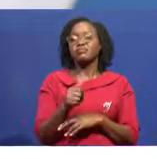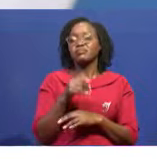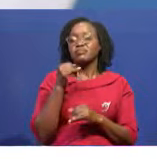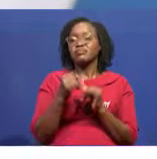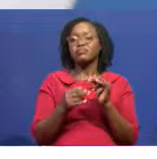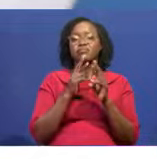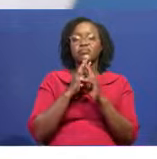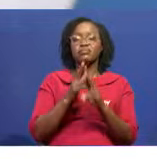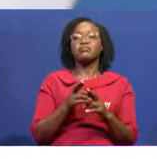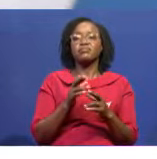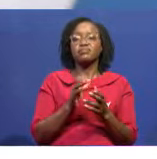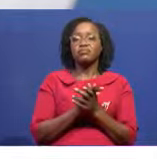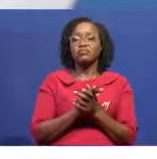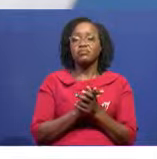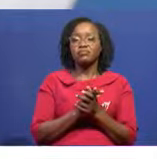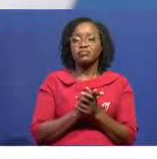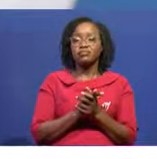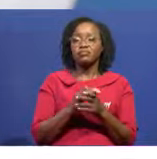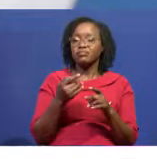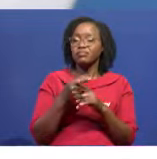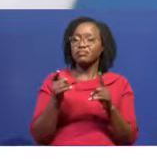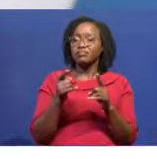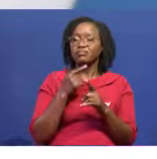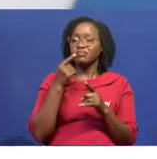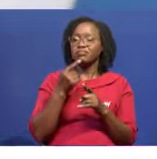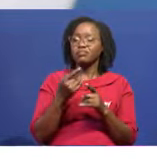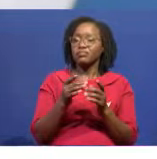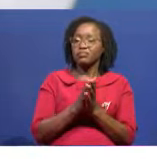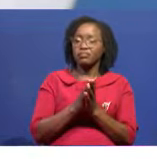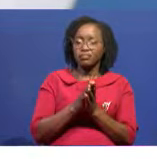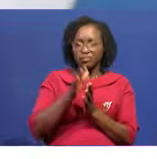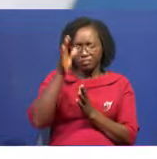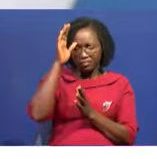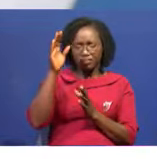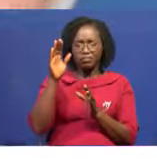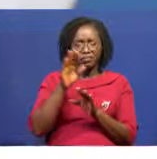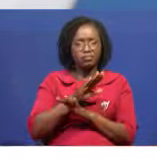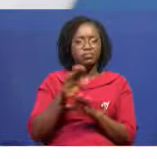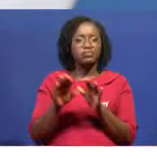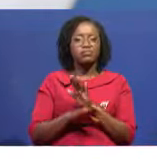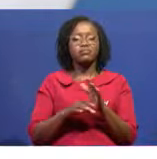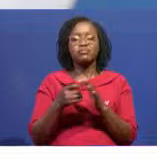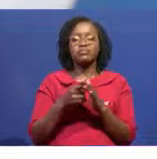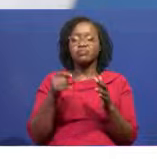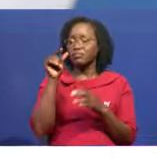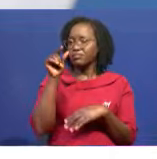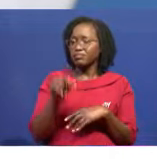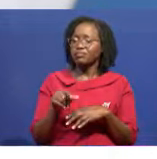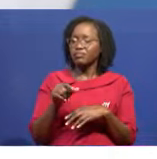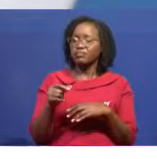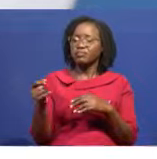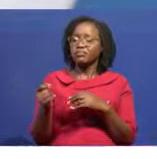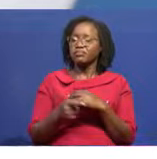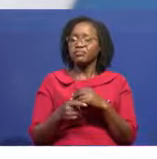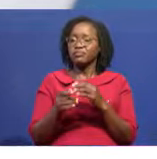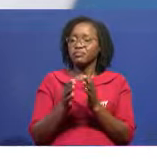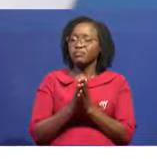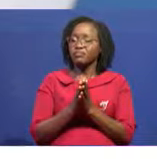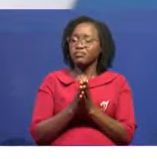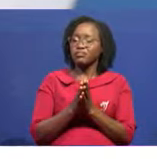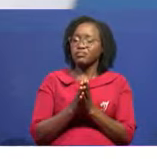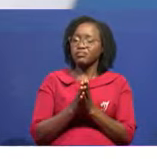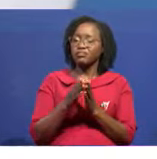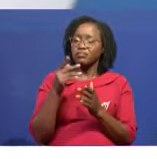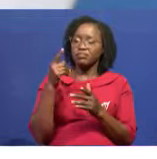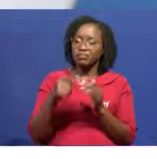finalize the report, but I can assure you we are taking into consideration all these views, right from the person whose salary is being